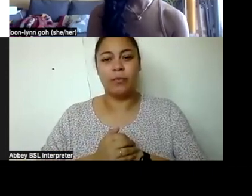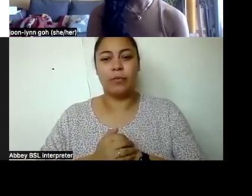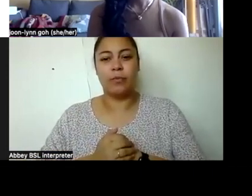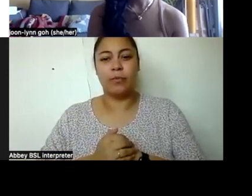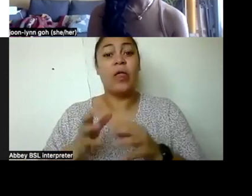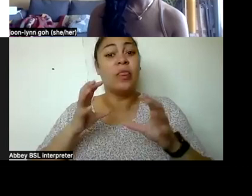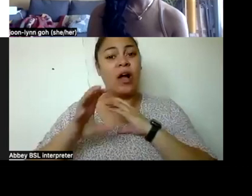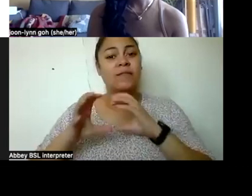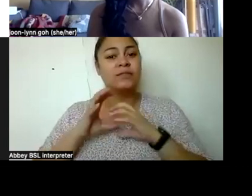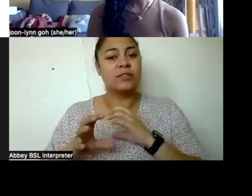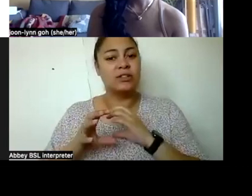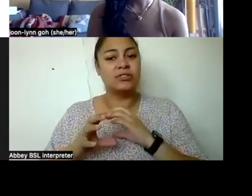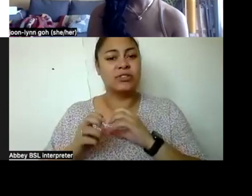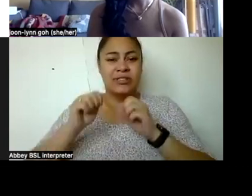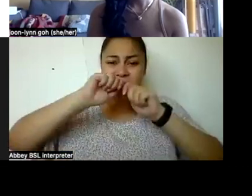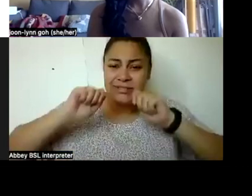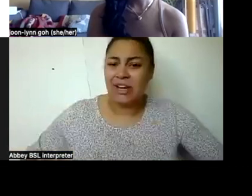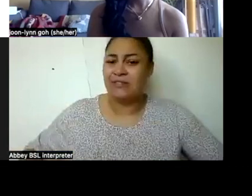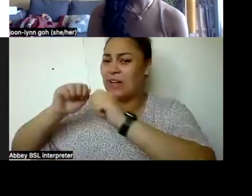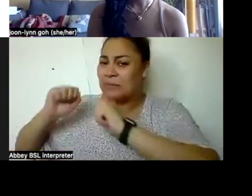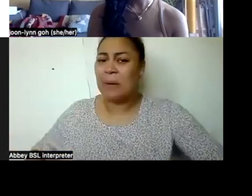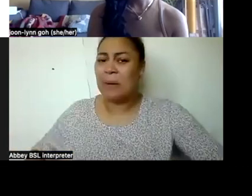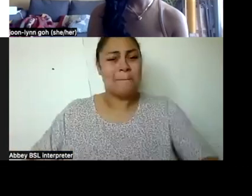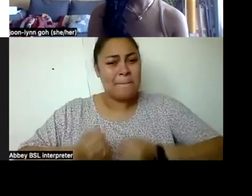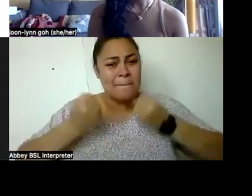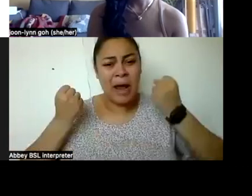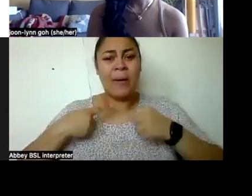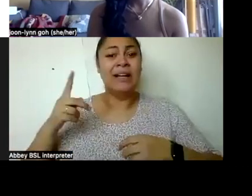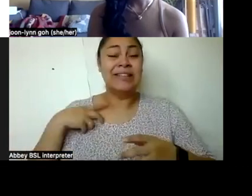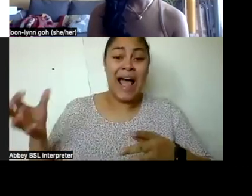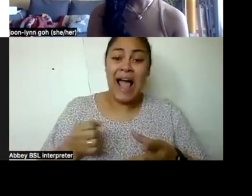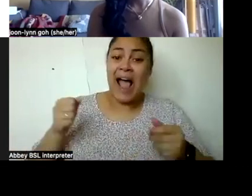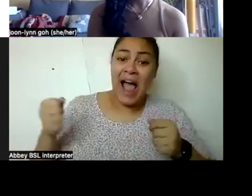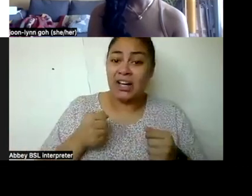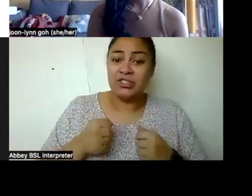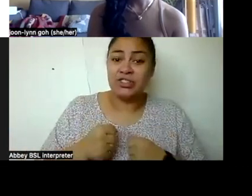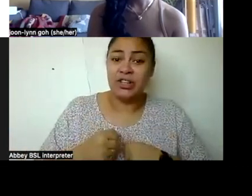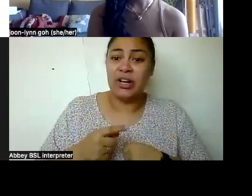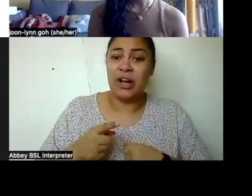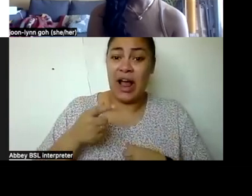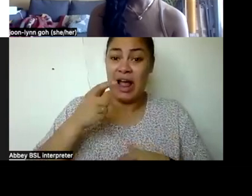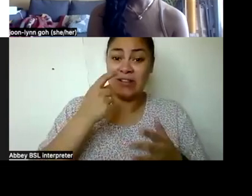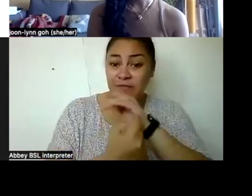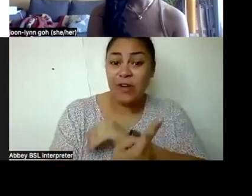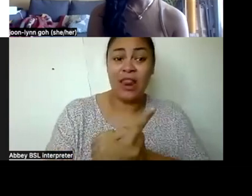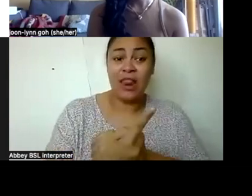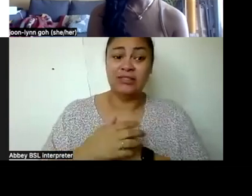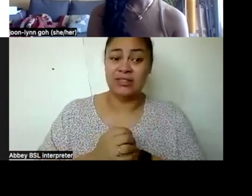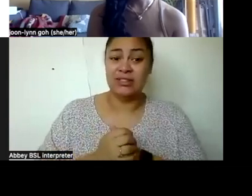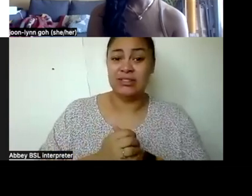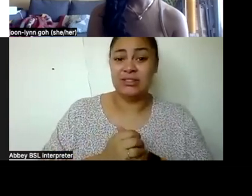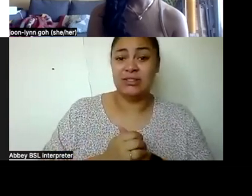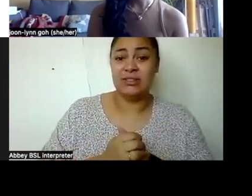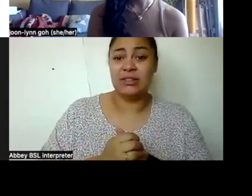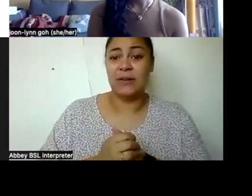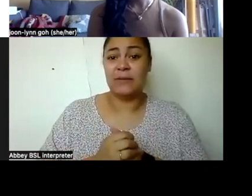and the conversations around tearing down power, taking action to involve freelancers in positions of influence really spoke to me. You know,